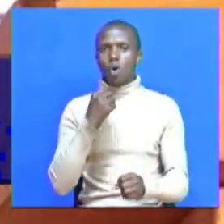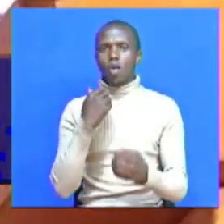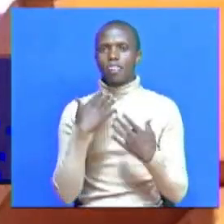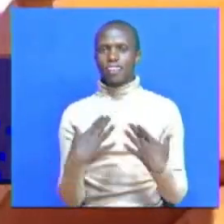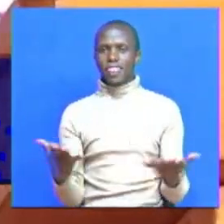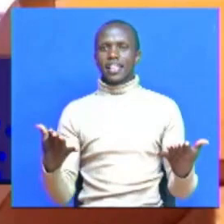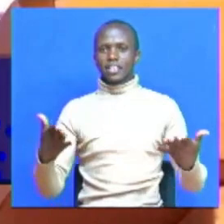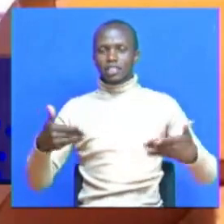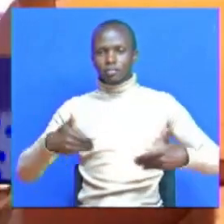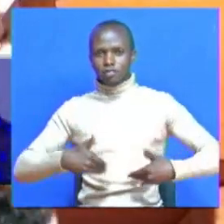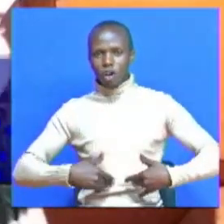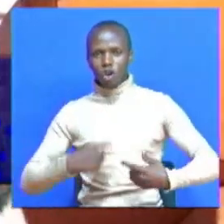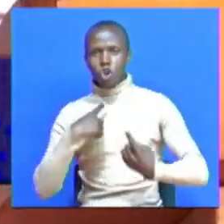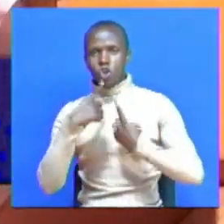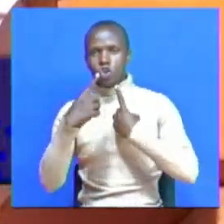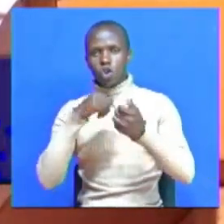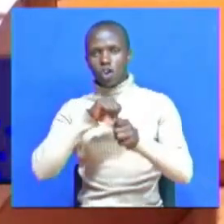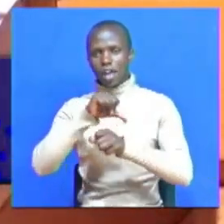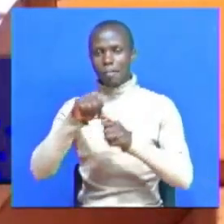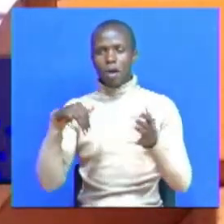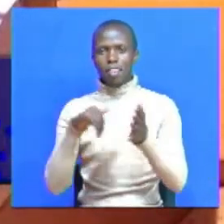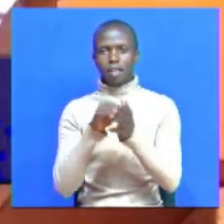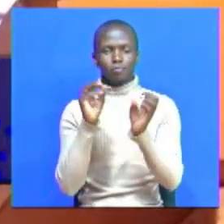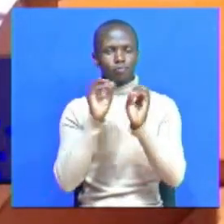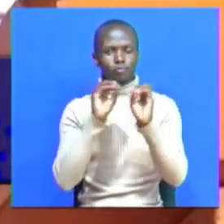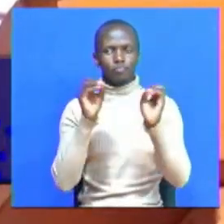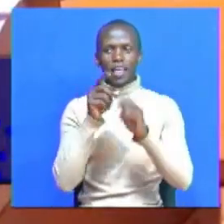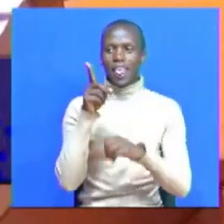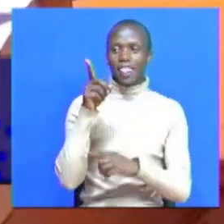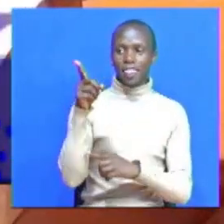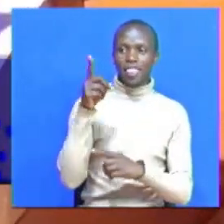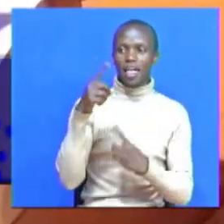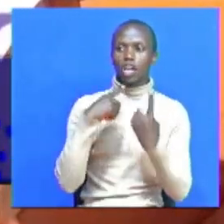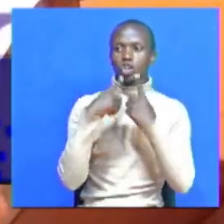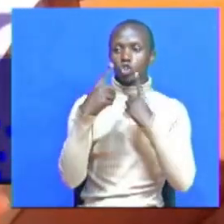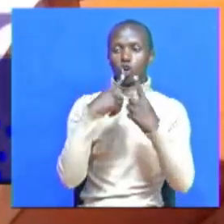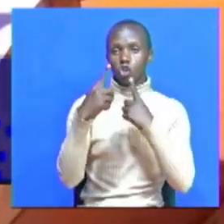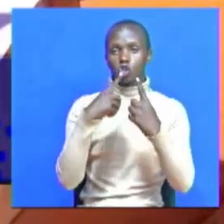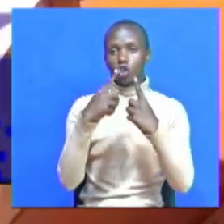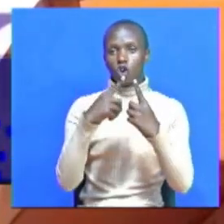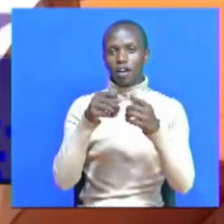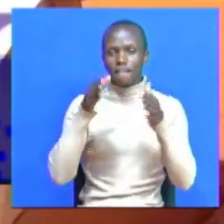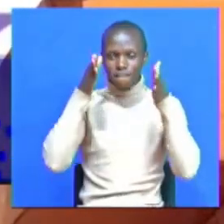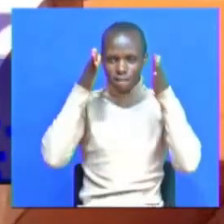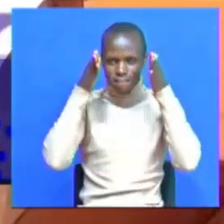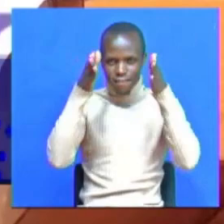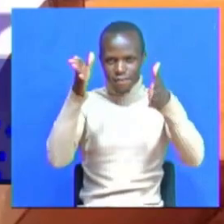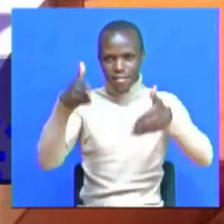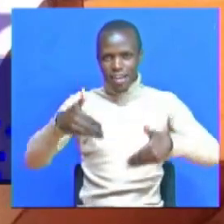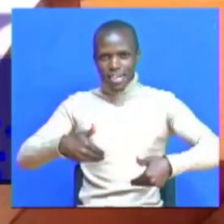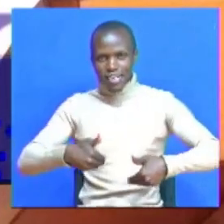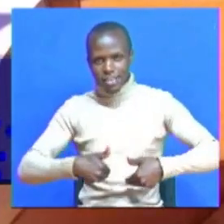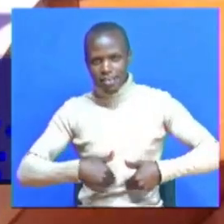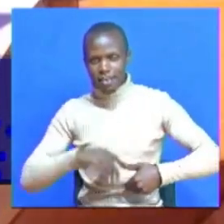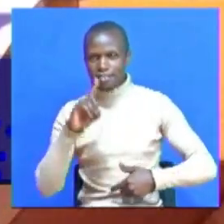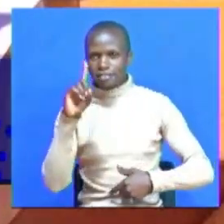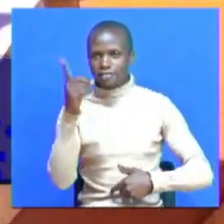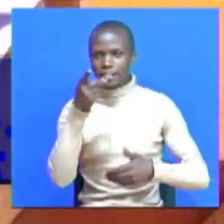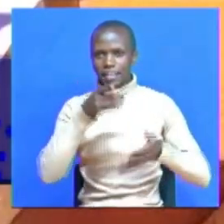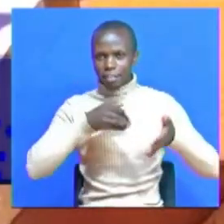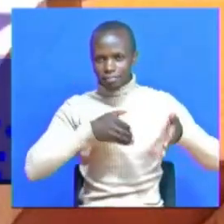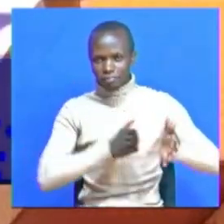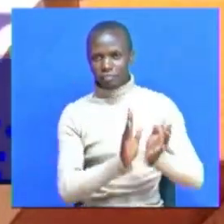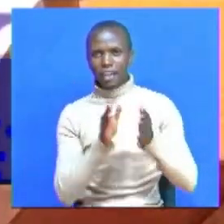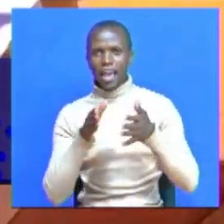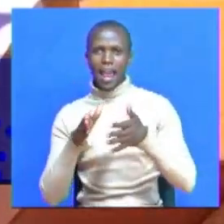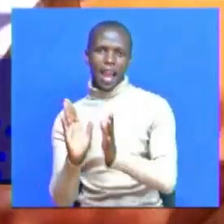never talked about it. I'm the one who went and told him, "Baba, I'm passionate about the young people of this country. Allow me to work